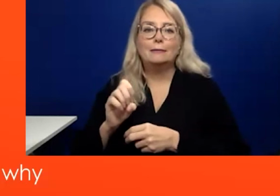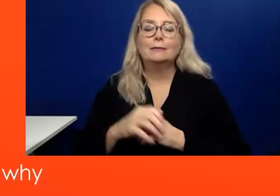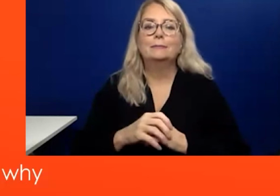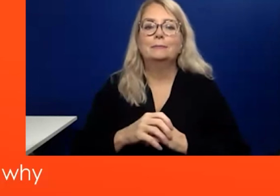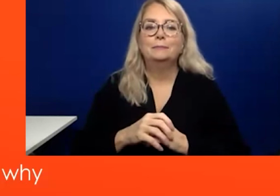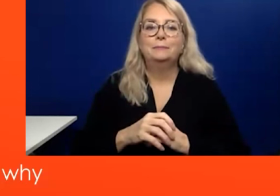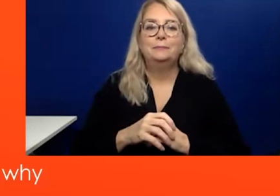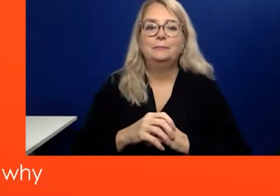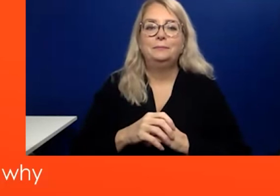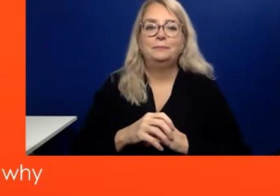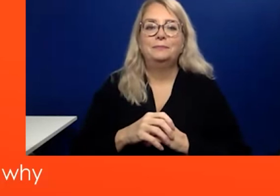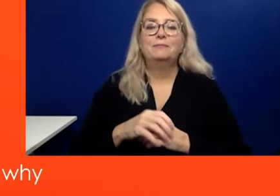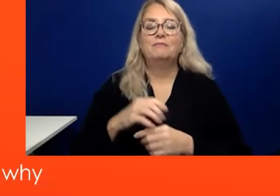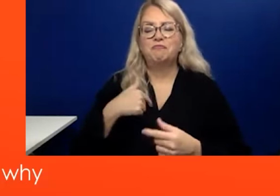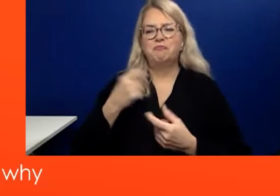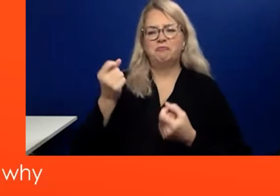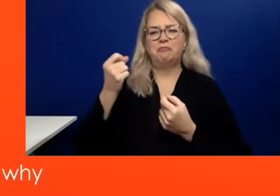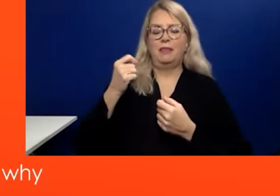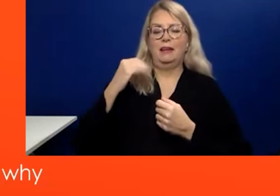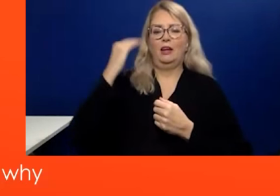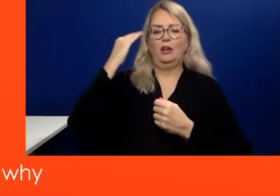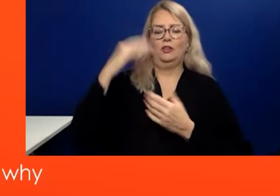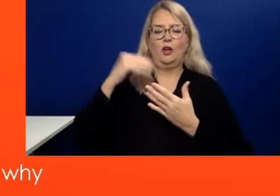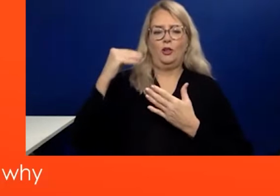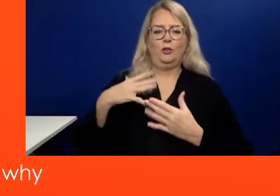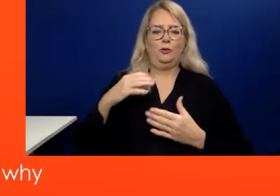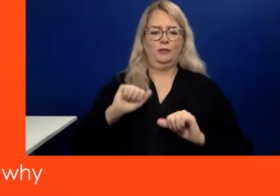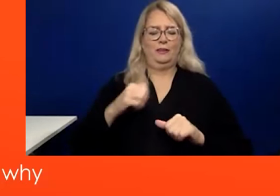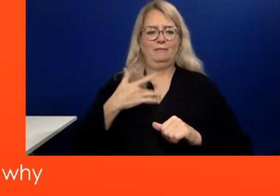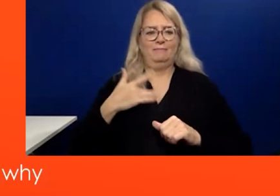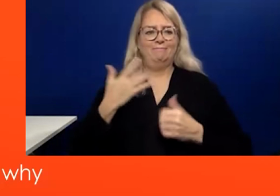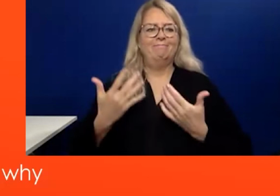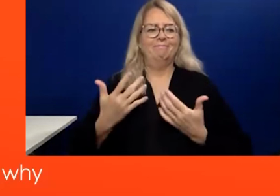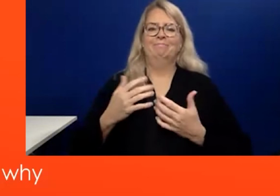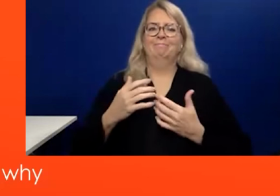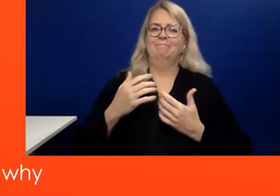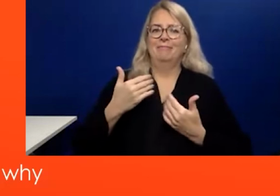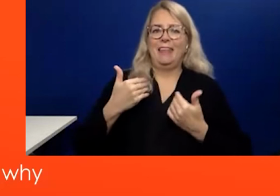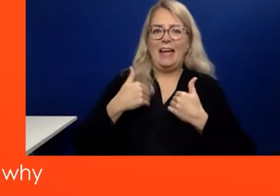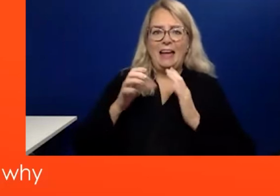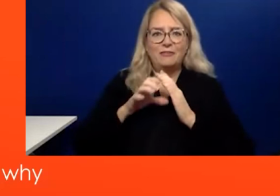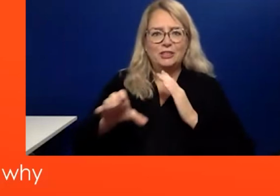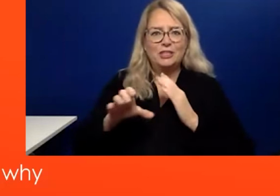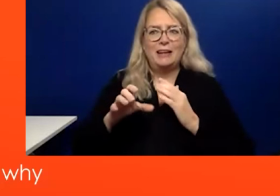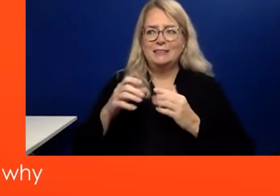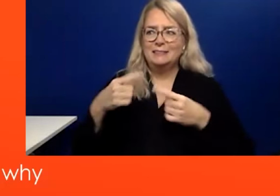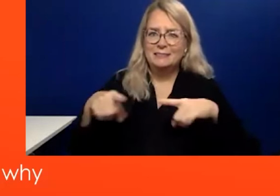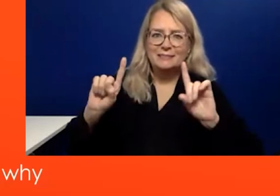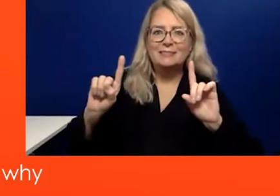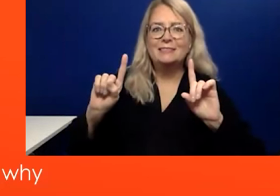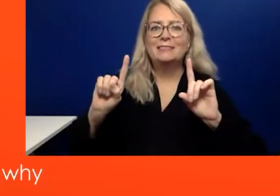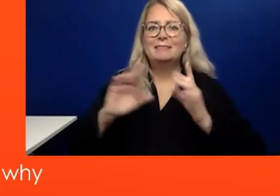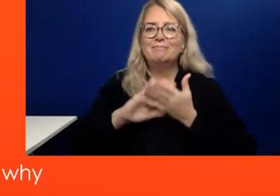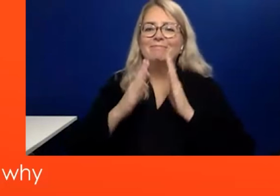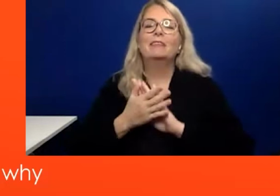we give the adult learner a chance to succeed, they become motivated. And then one of the reasons they become motivated is because they recognize